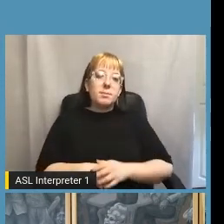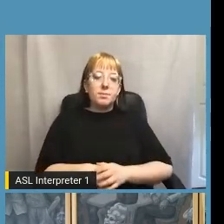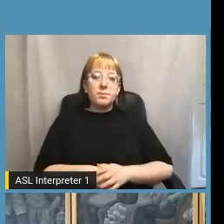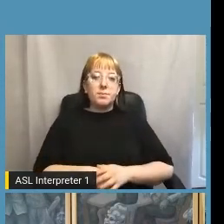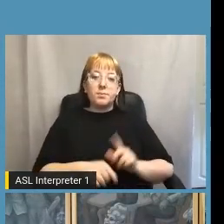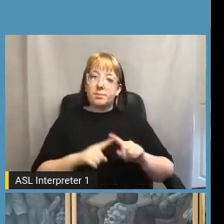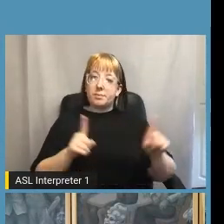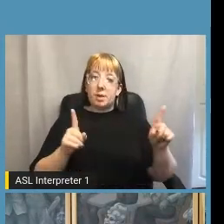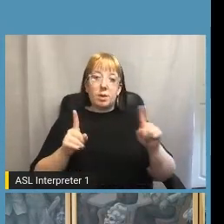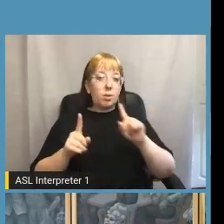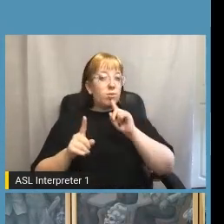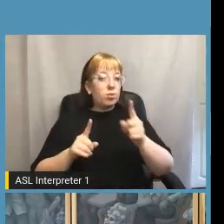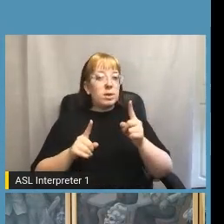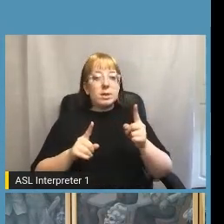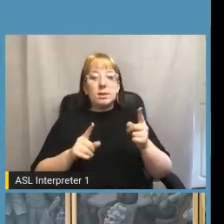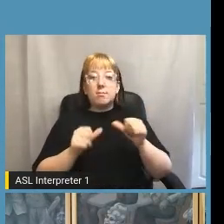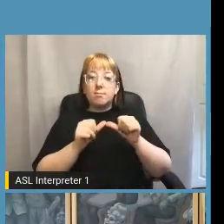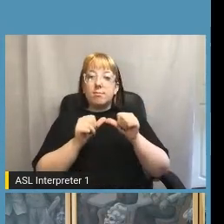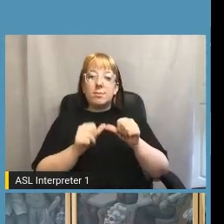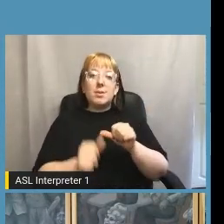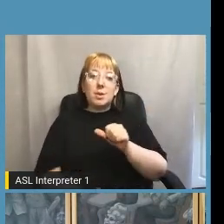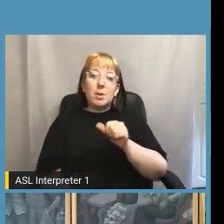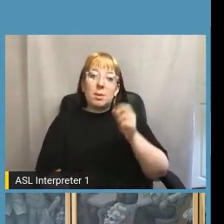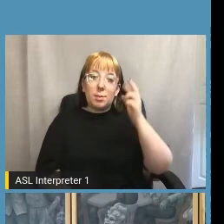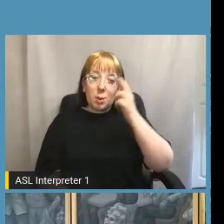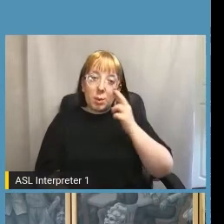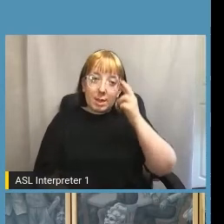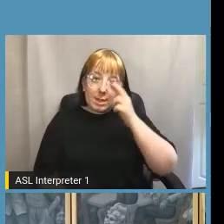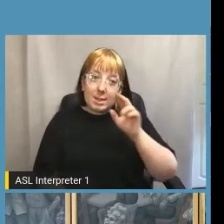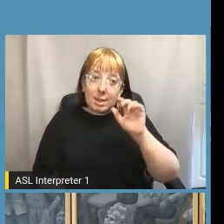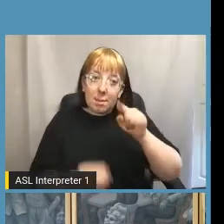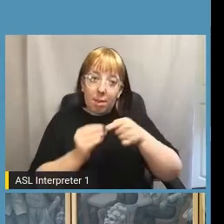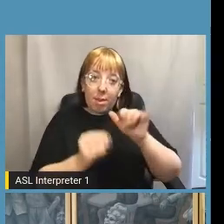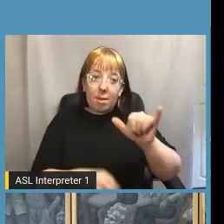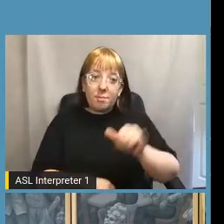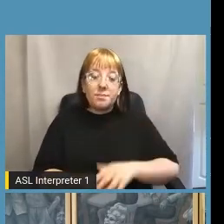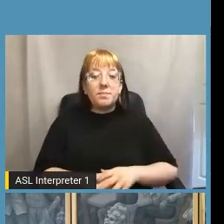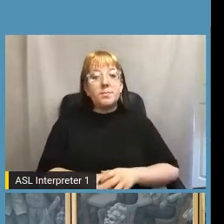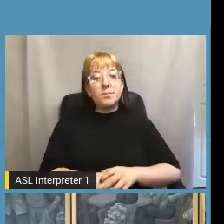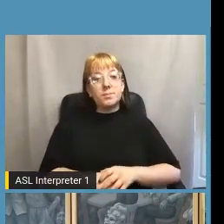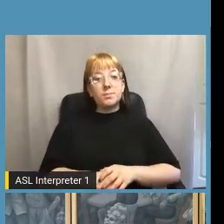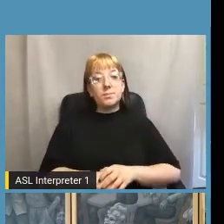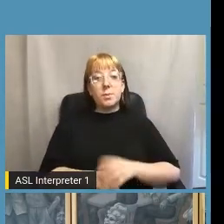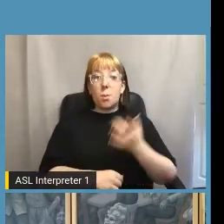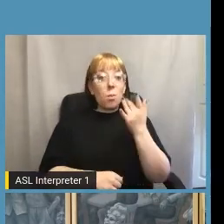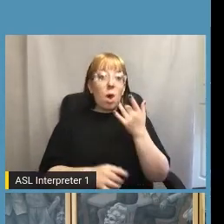But you need to be realistic about that up front, because things change.